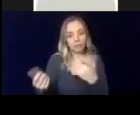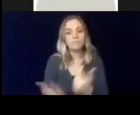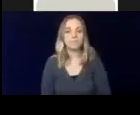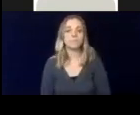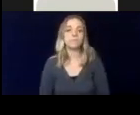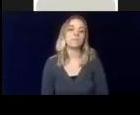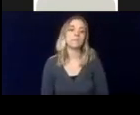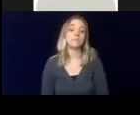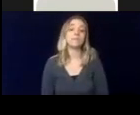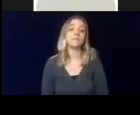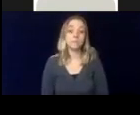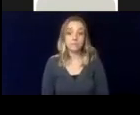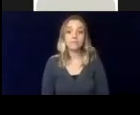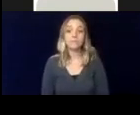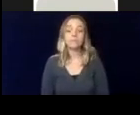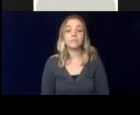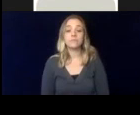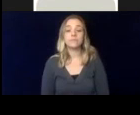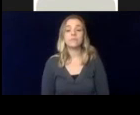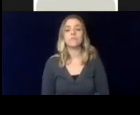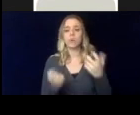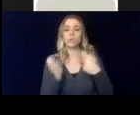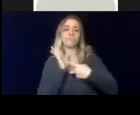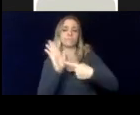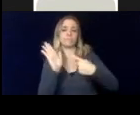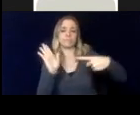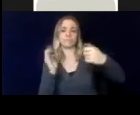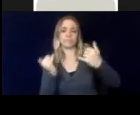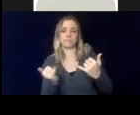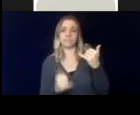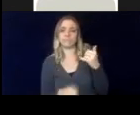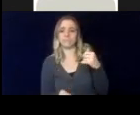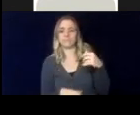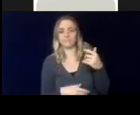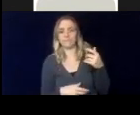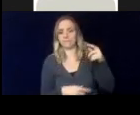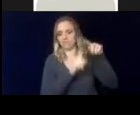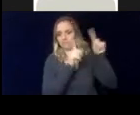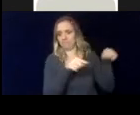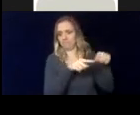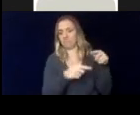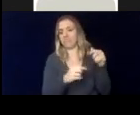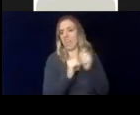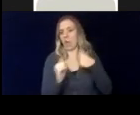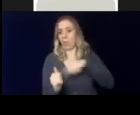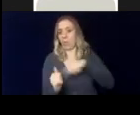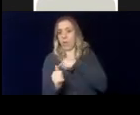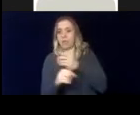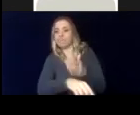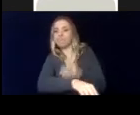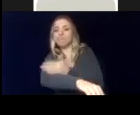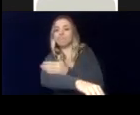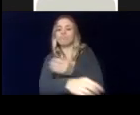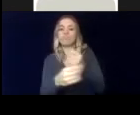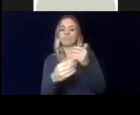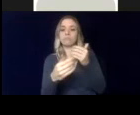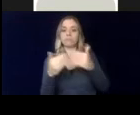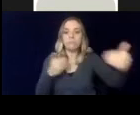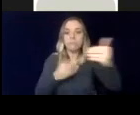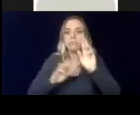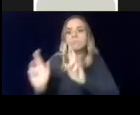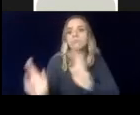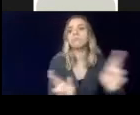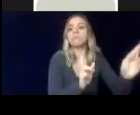So I wanted to just demonstrate ways we're trying to be more proactive instead of reactive. This is an example of a